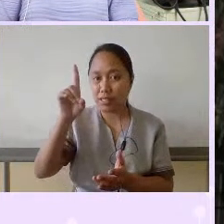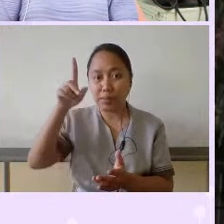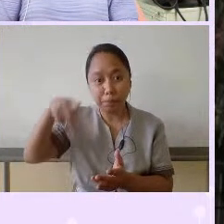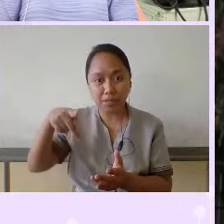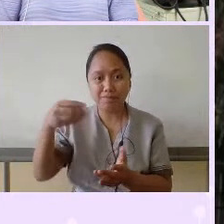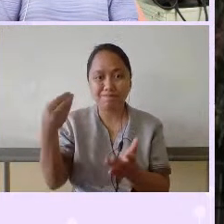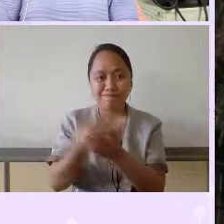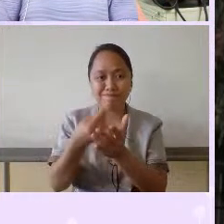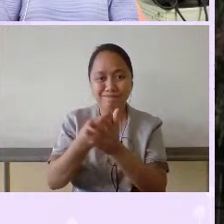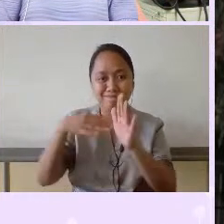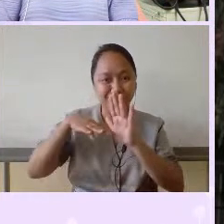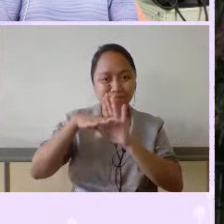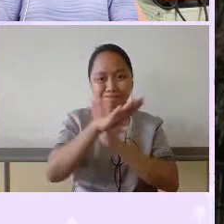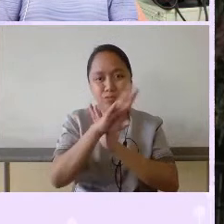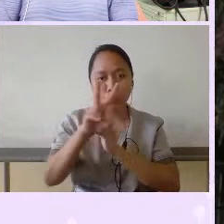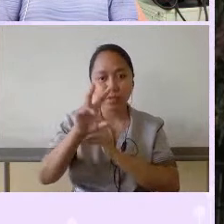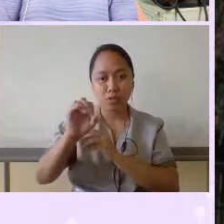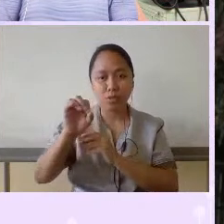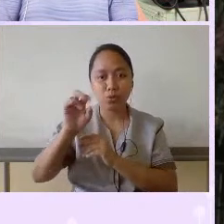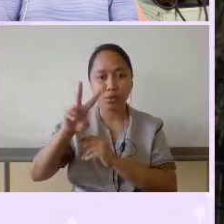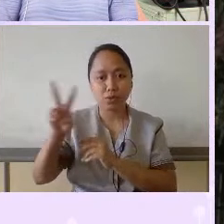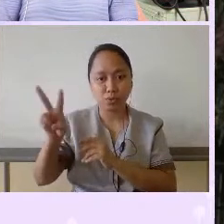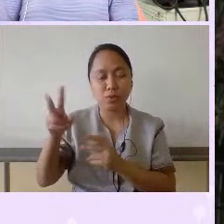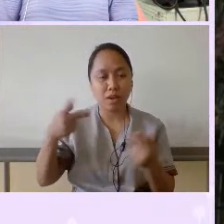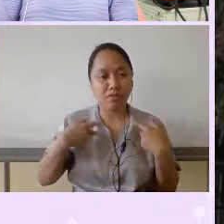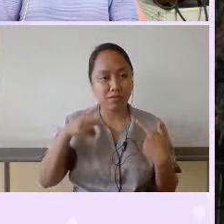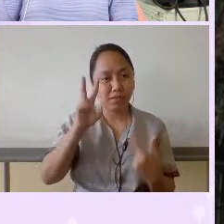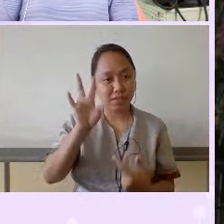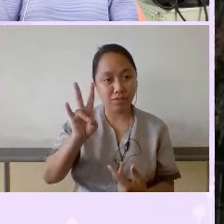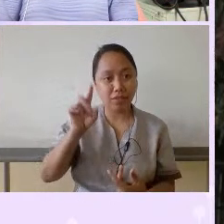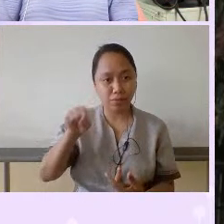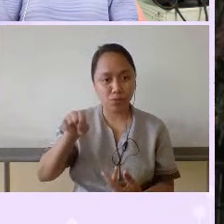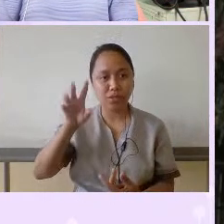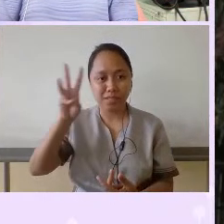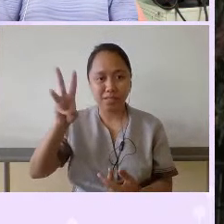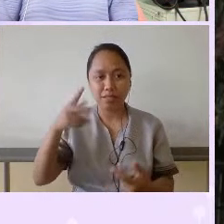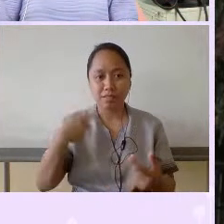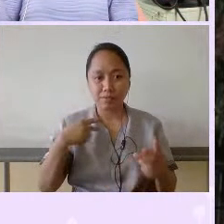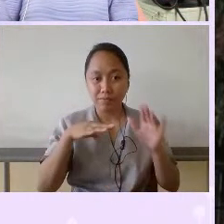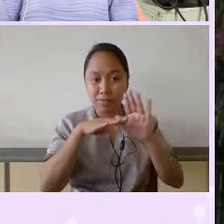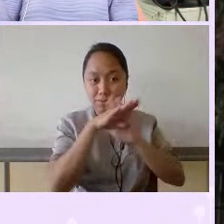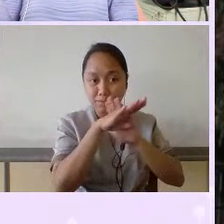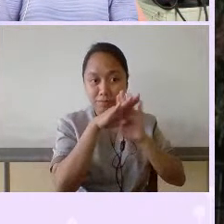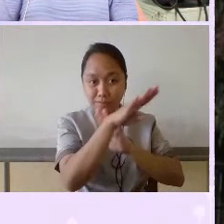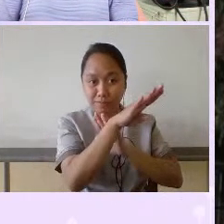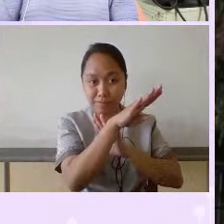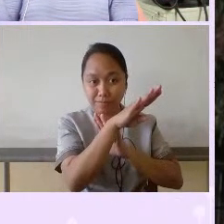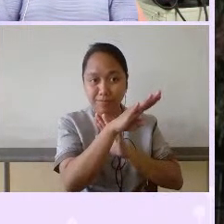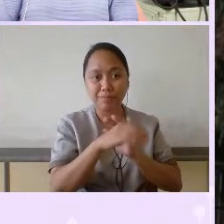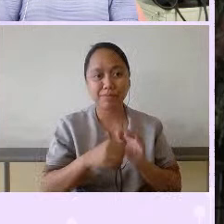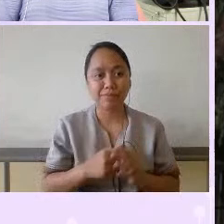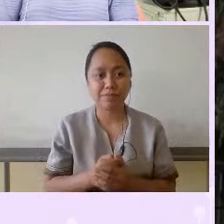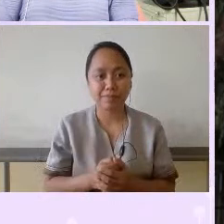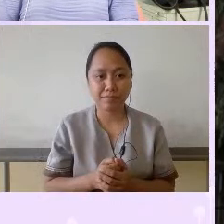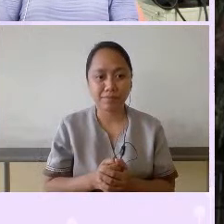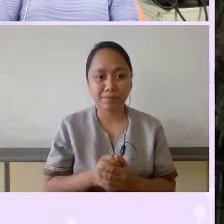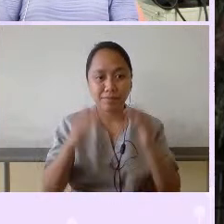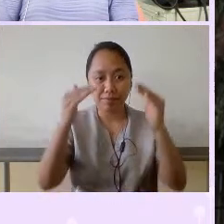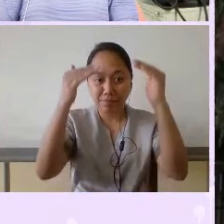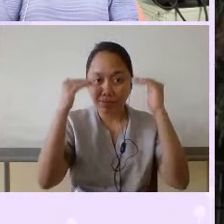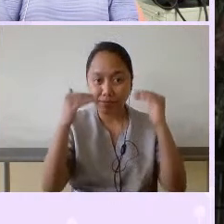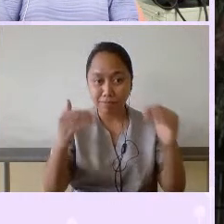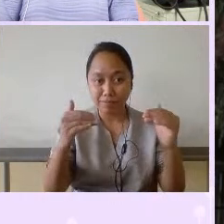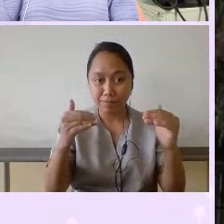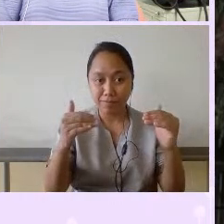and economic activities increased. These improvements were sustained into 2022 due to the prompt and